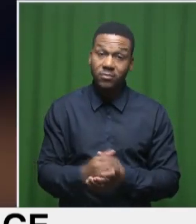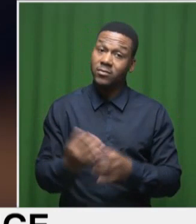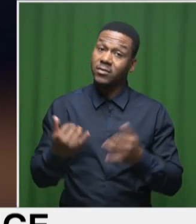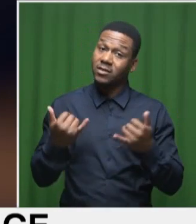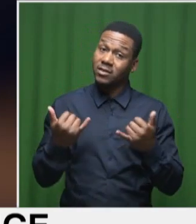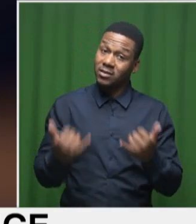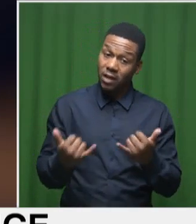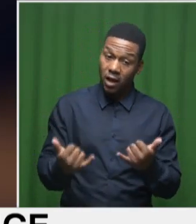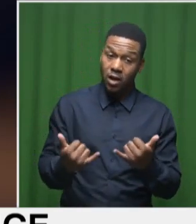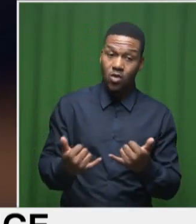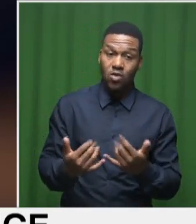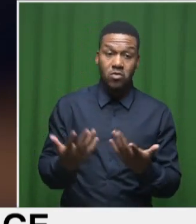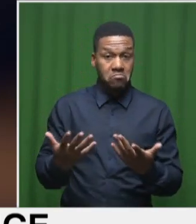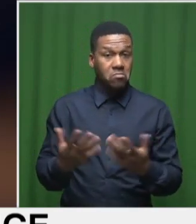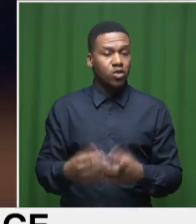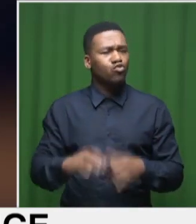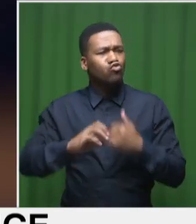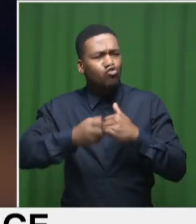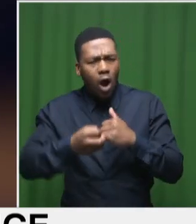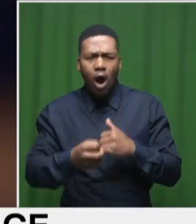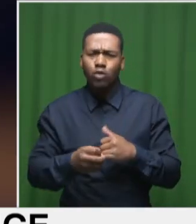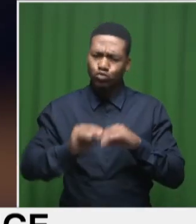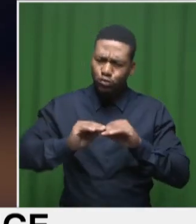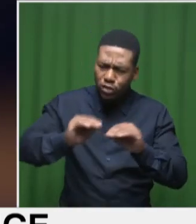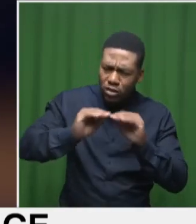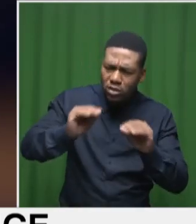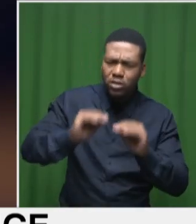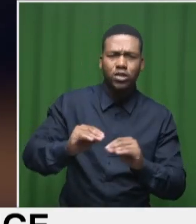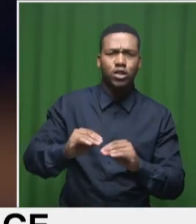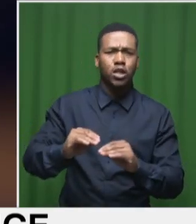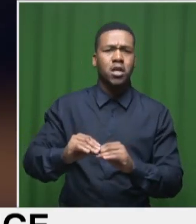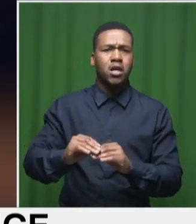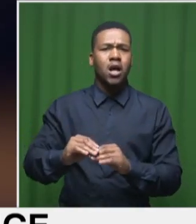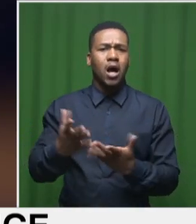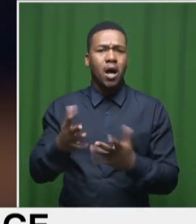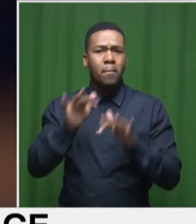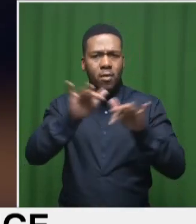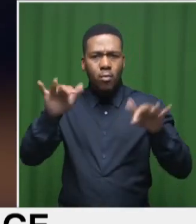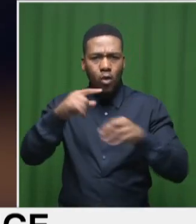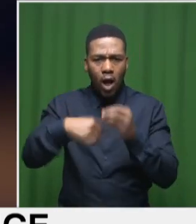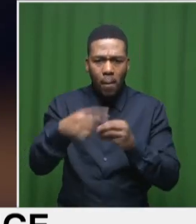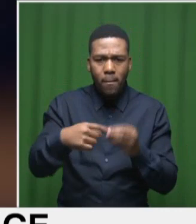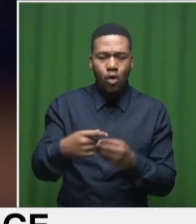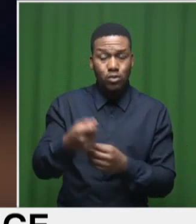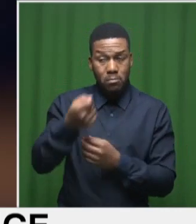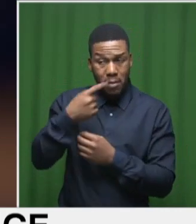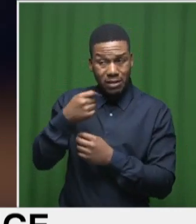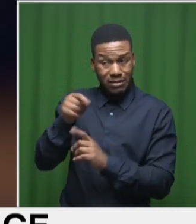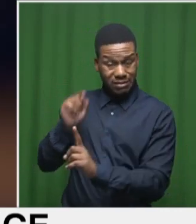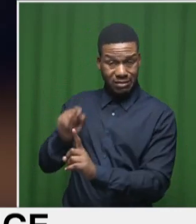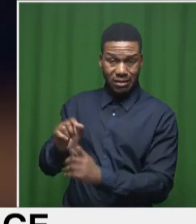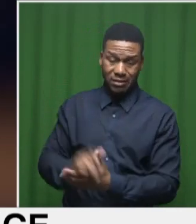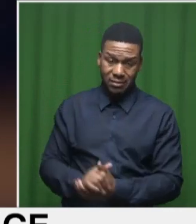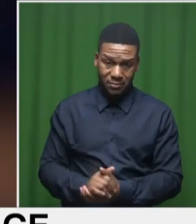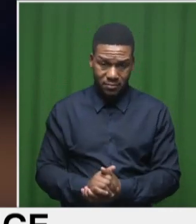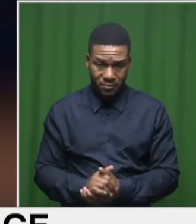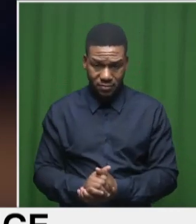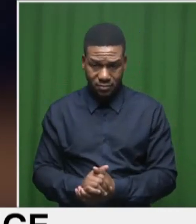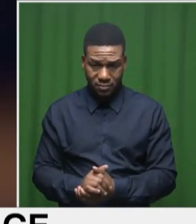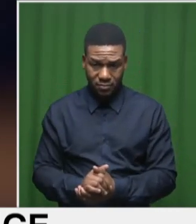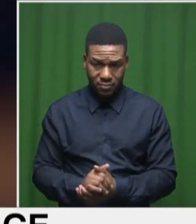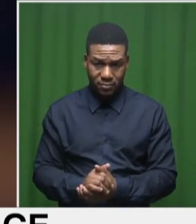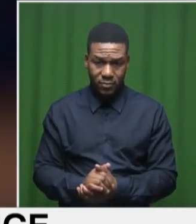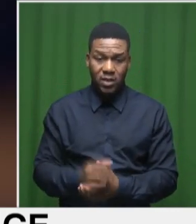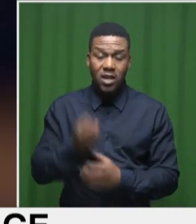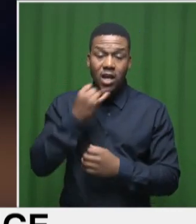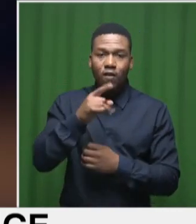timeless elegance to educate consumers on the ideal focus and outcome of aesthetic medicine. If you are trying to select a